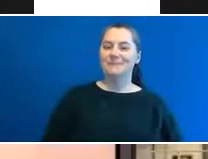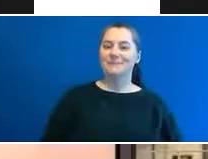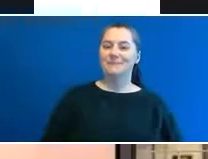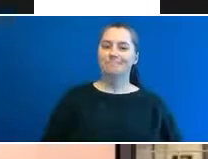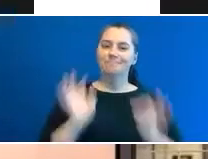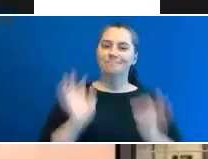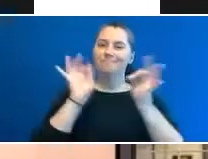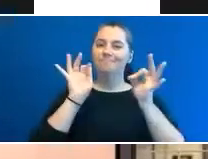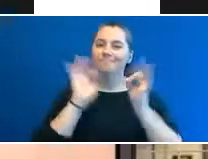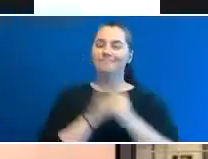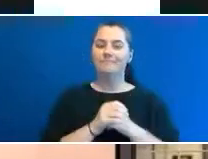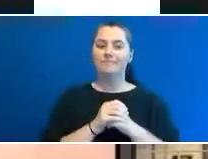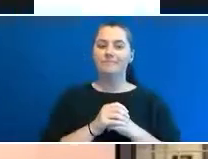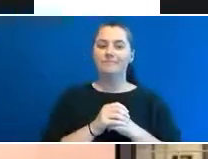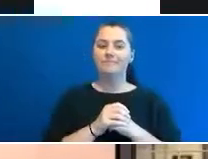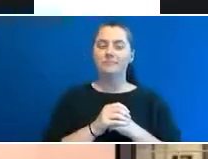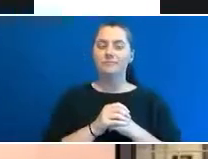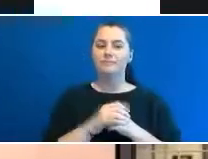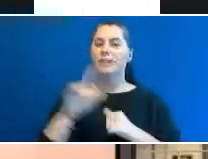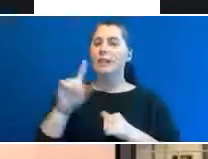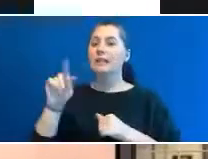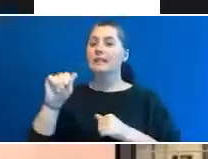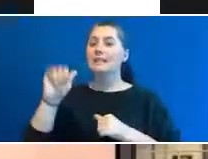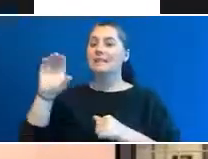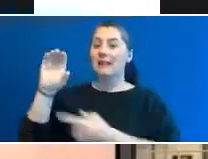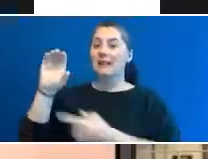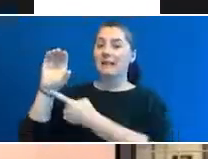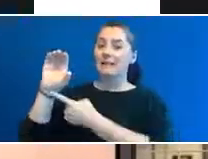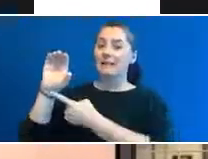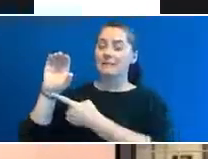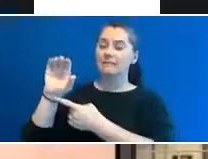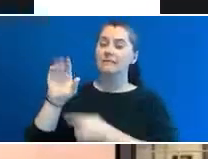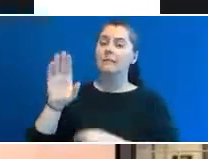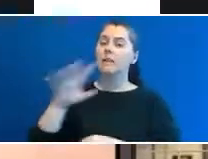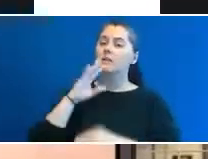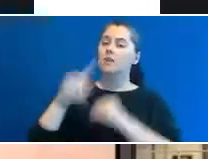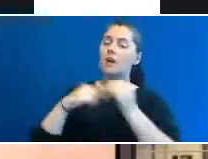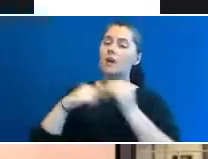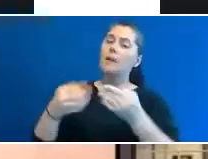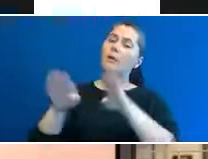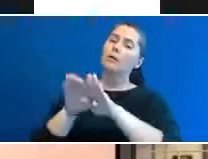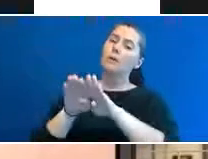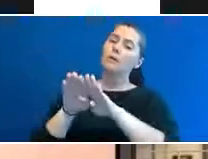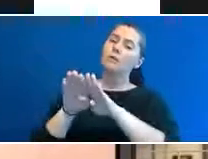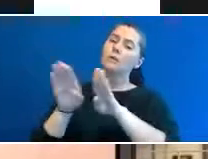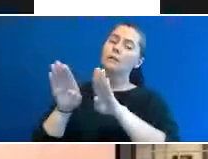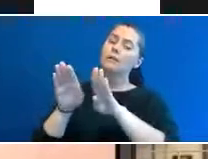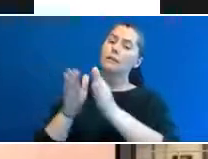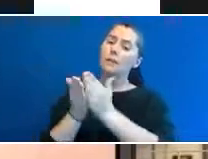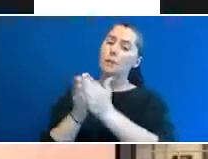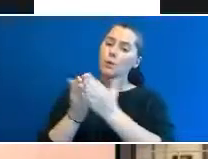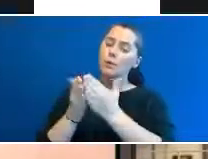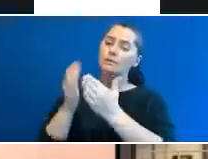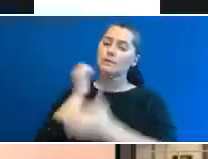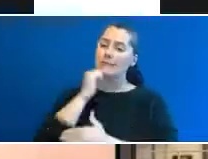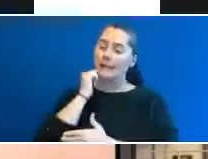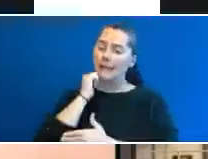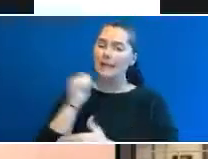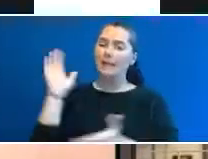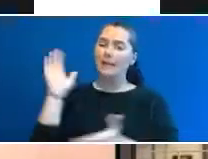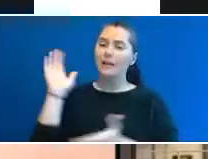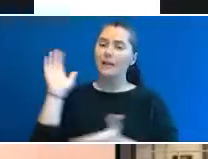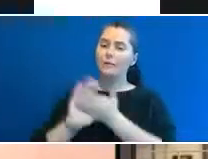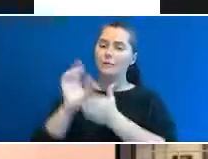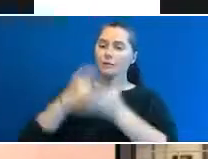Perfect. Zach, when we talk about closing the books daily or reducing cost of software,